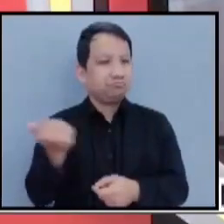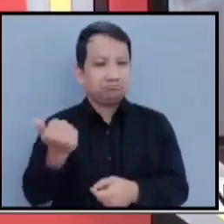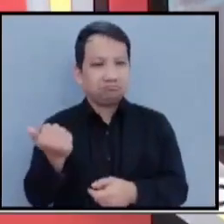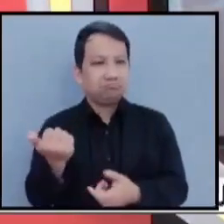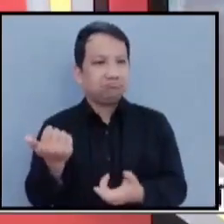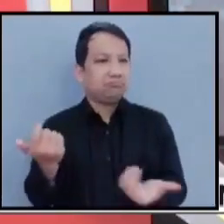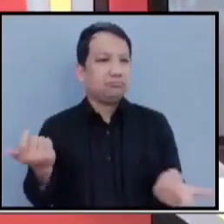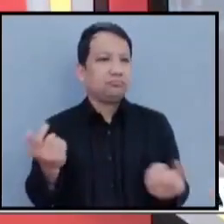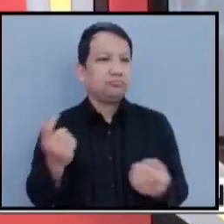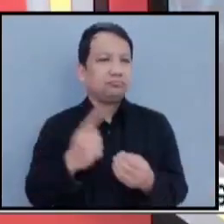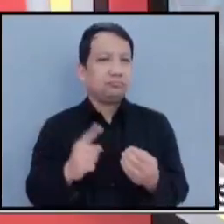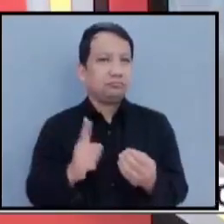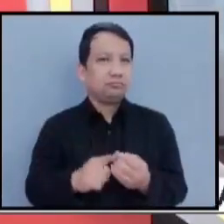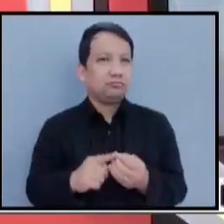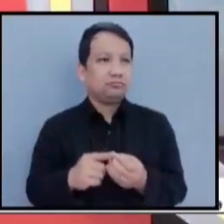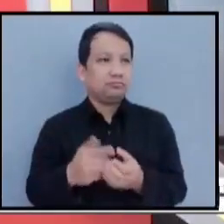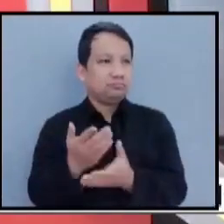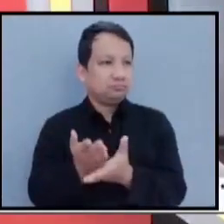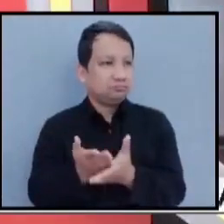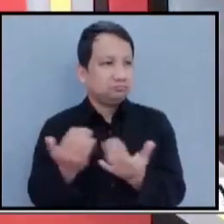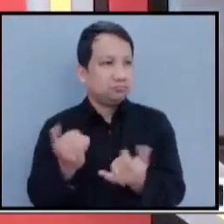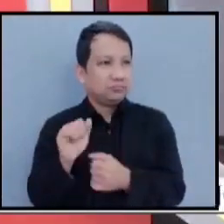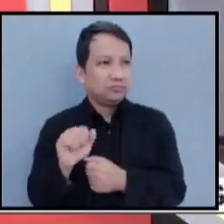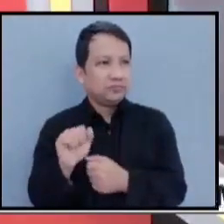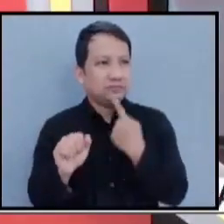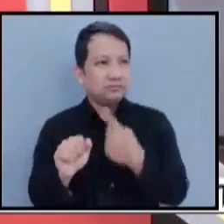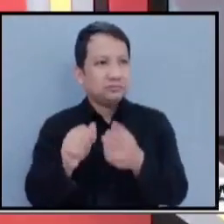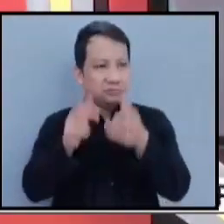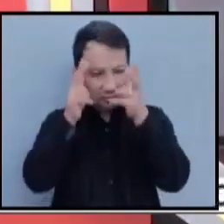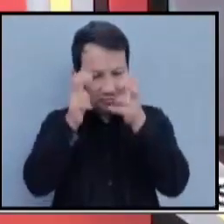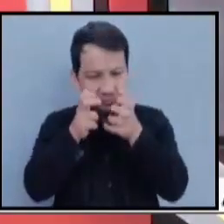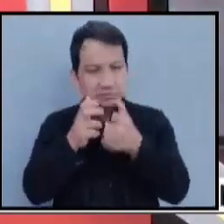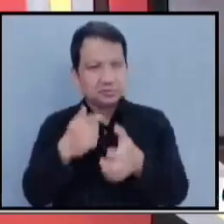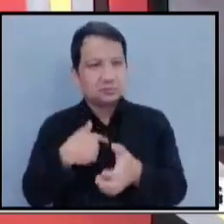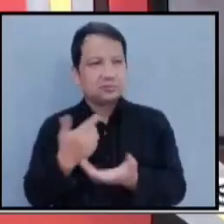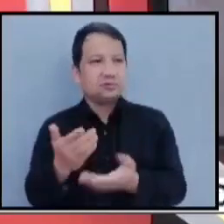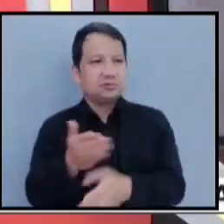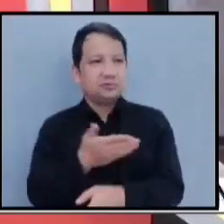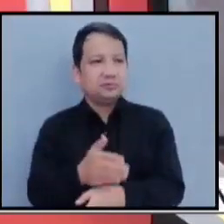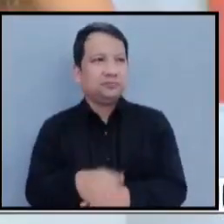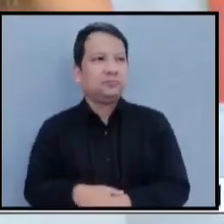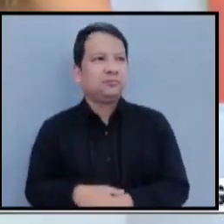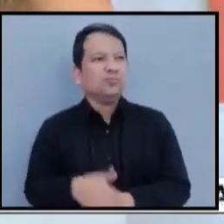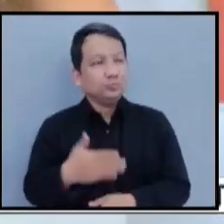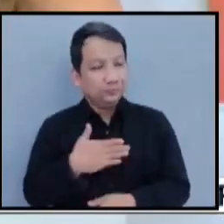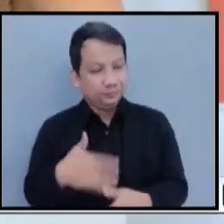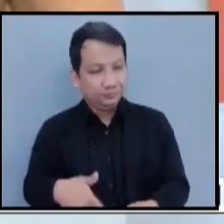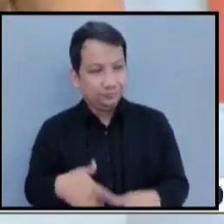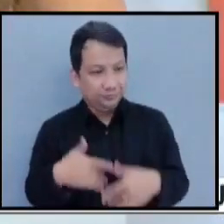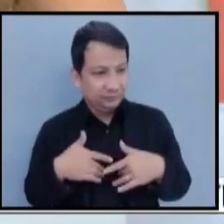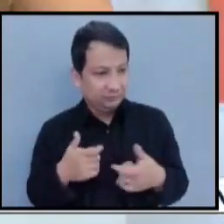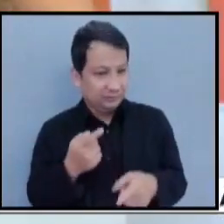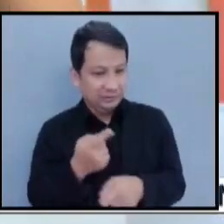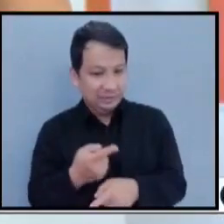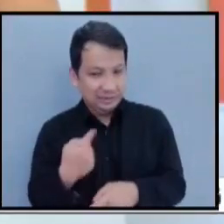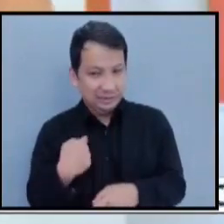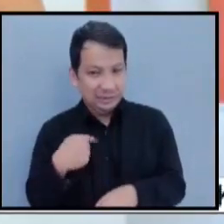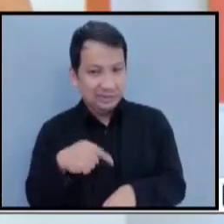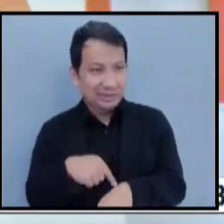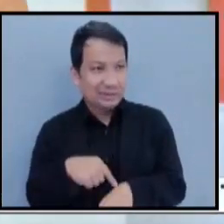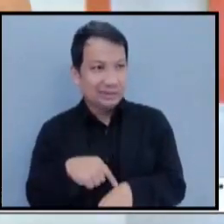dancing, and I can hold my head. Yeah, I can love me better than you